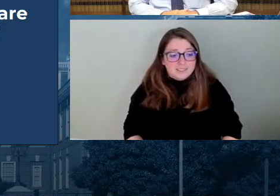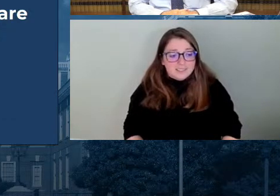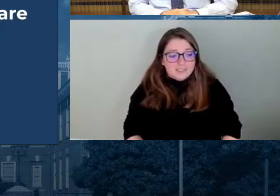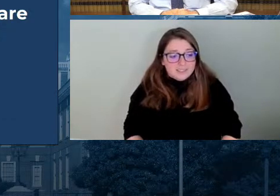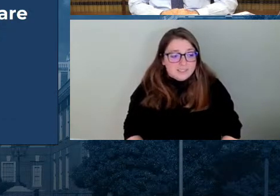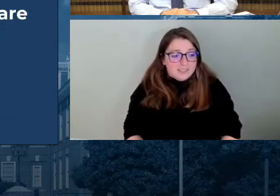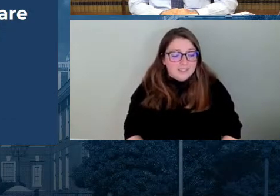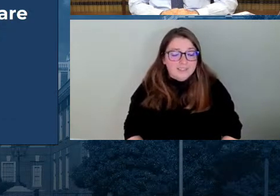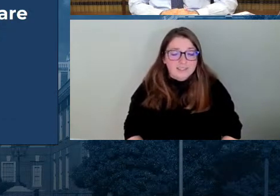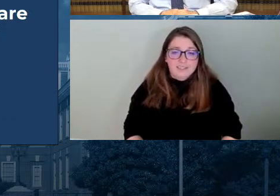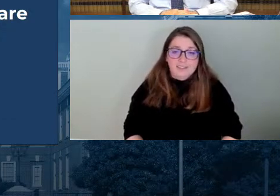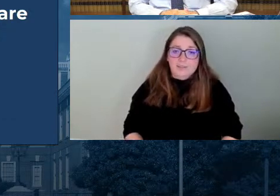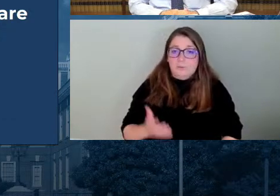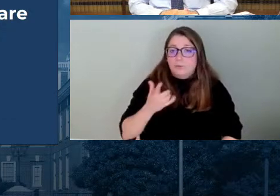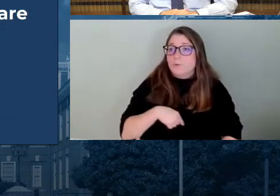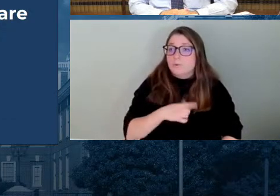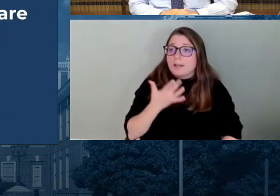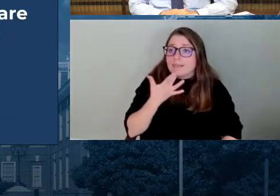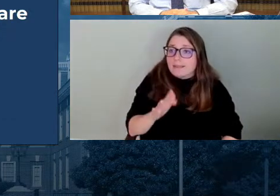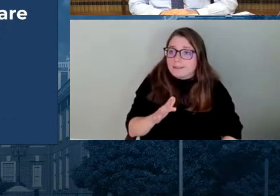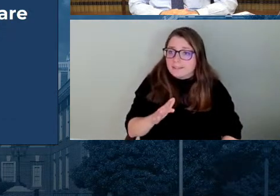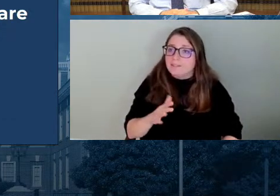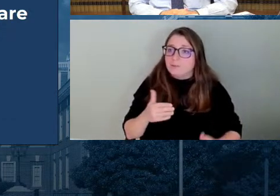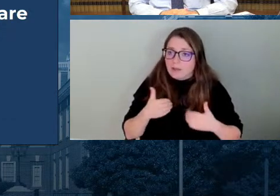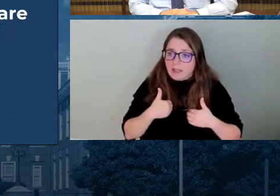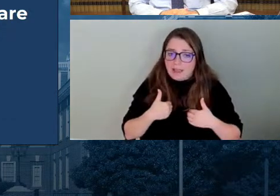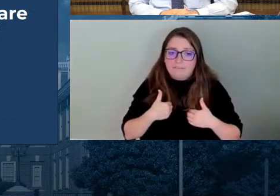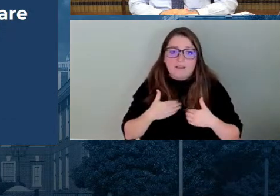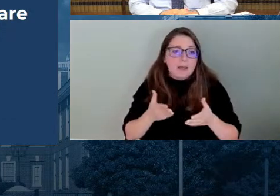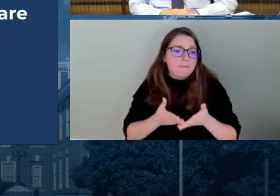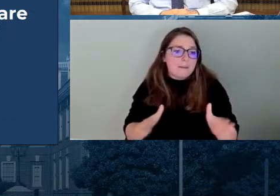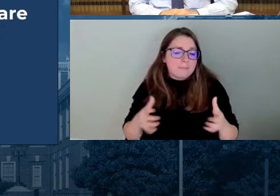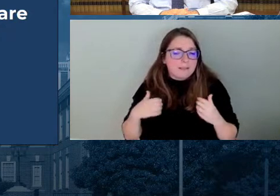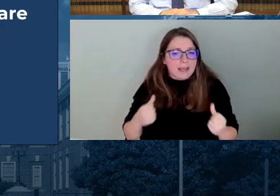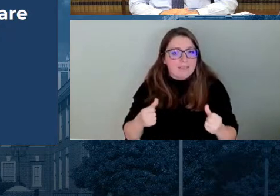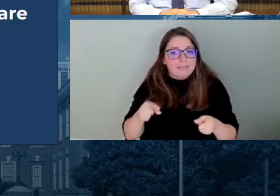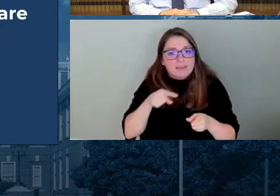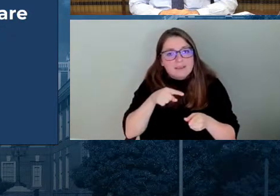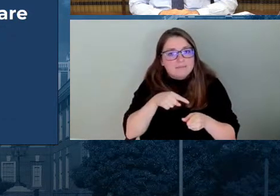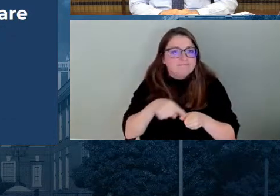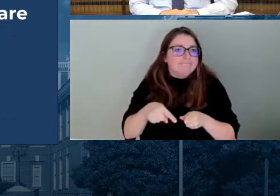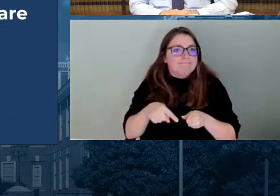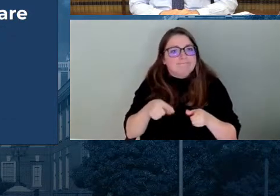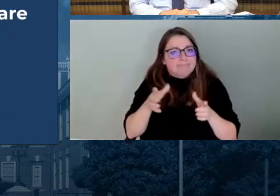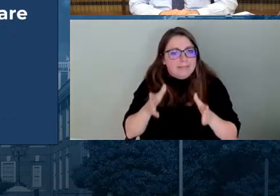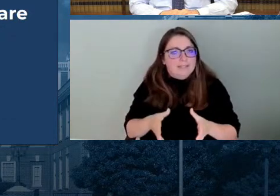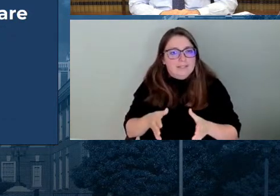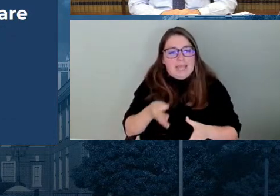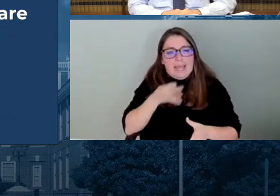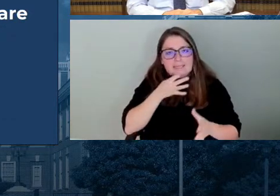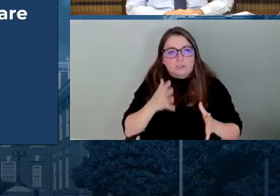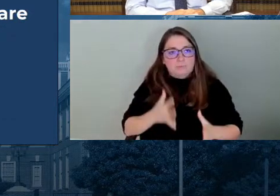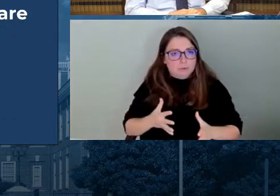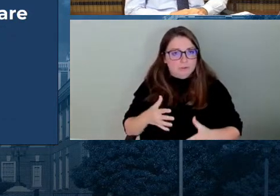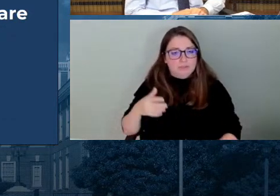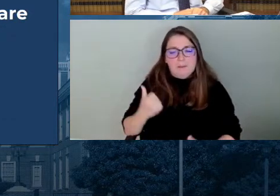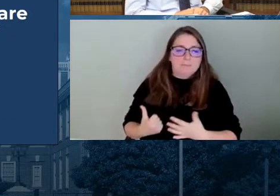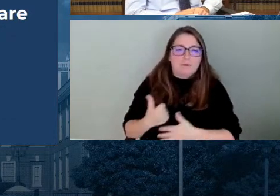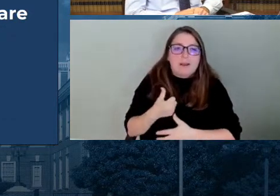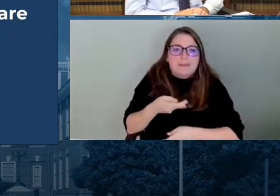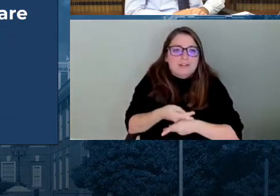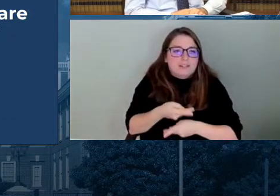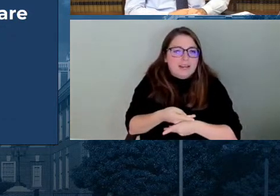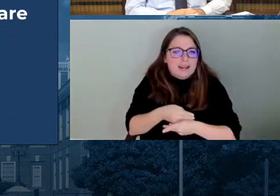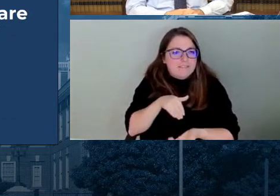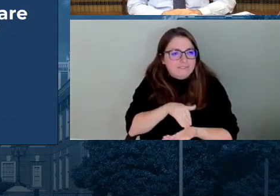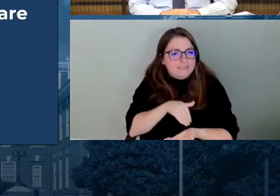to have with us today a public health expert, primary care physician, who comes to us with some advice